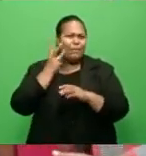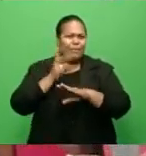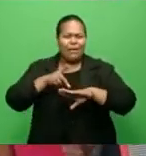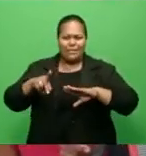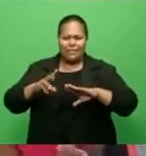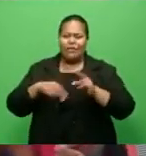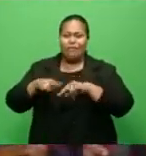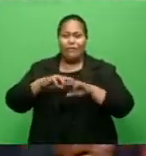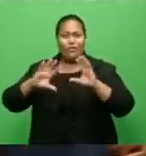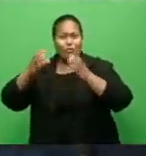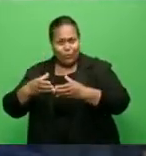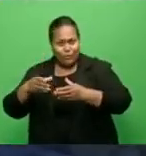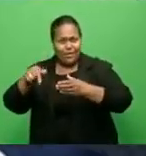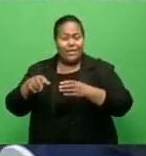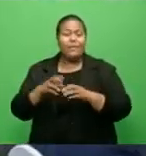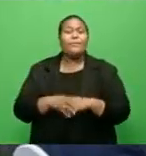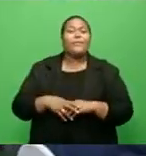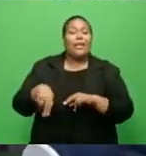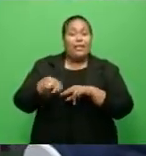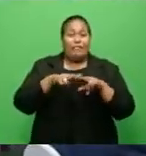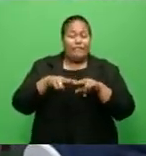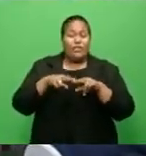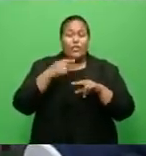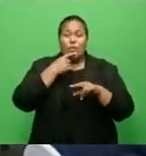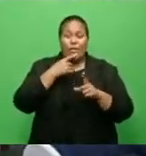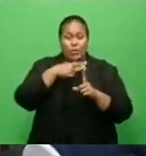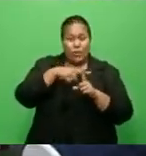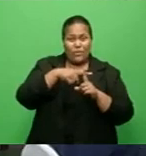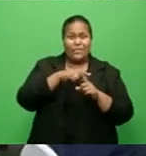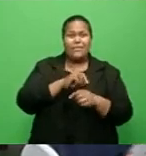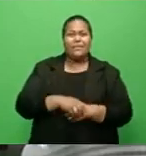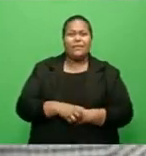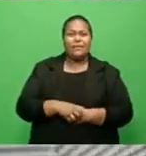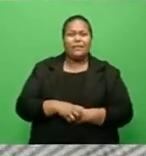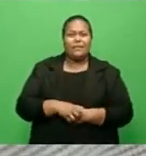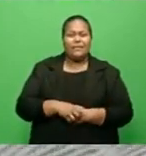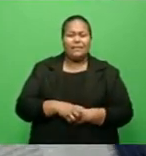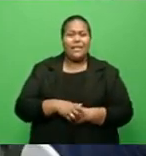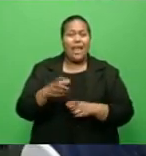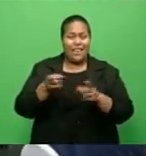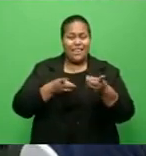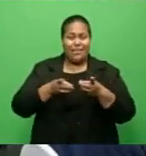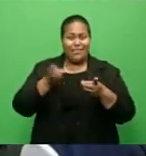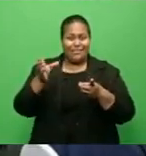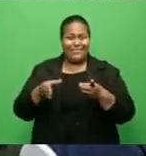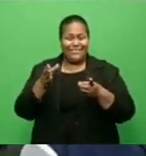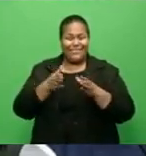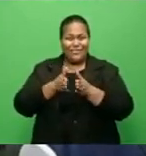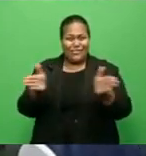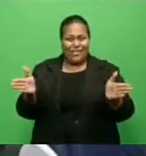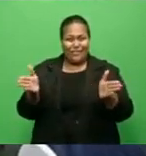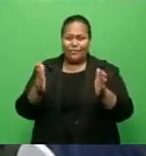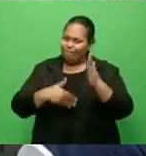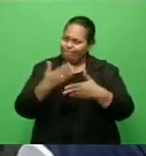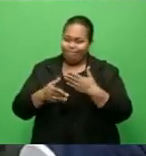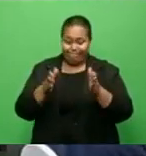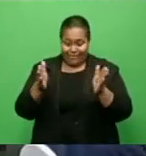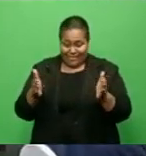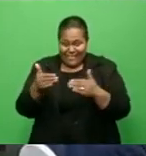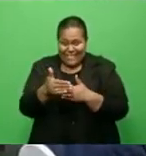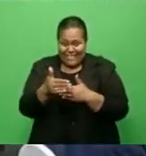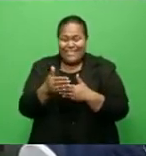today received a donation of sanitary kits for women in rural and maritime areas. The donation was made by the Commonwealth